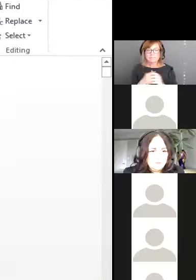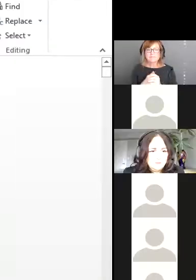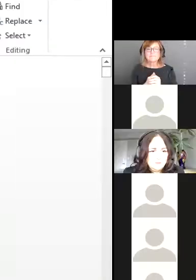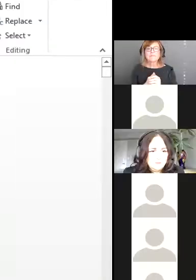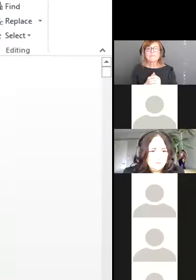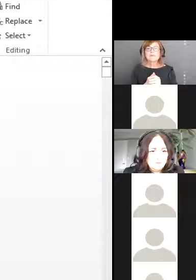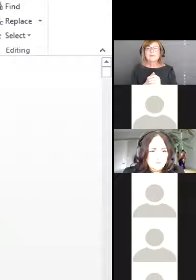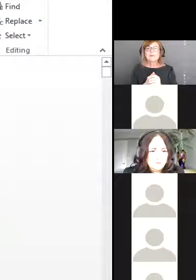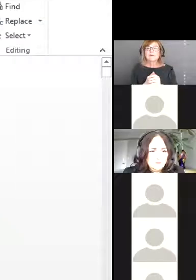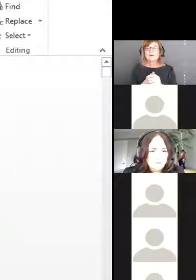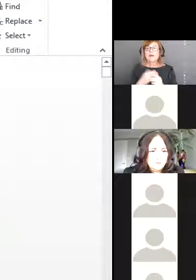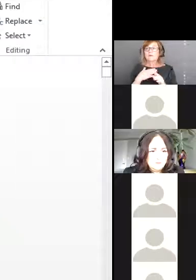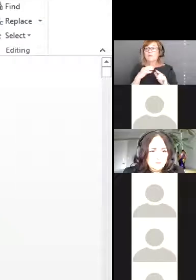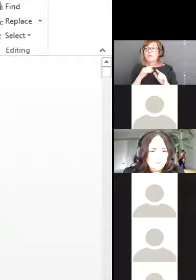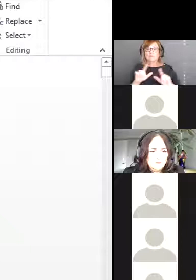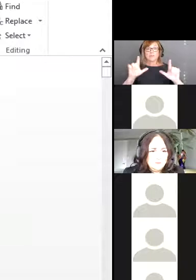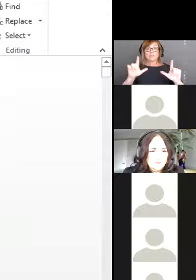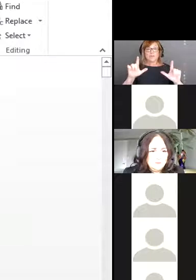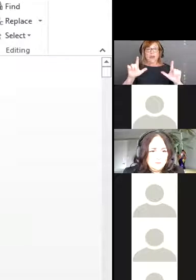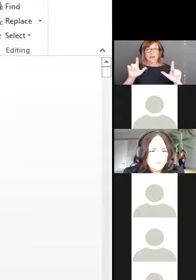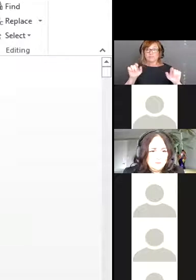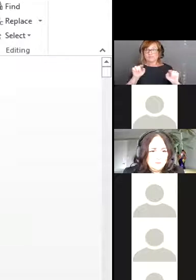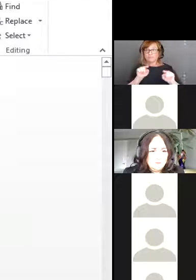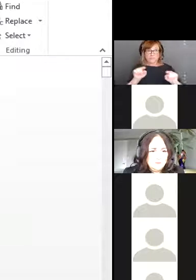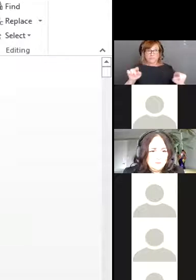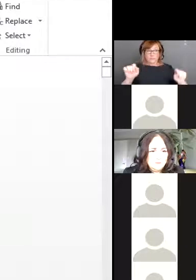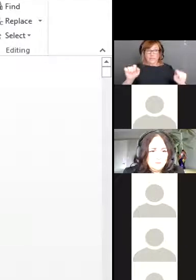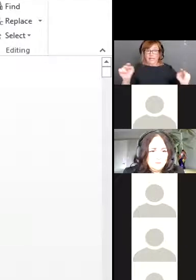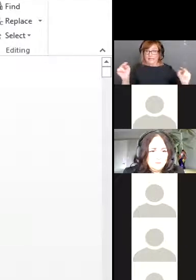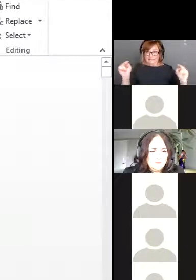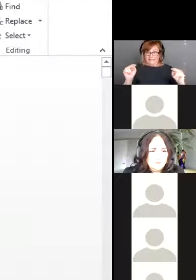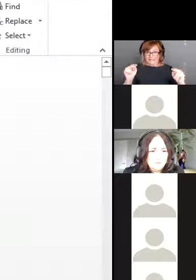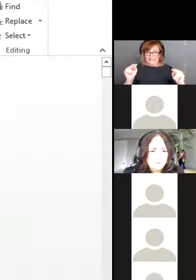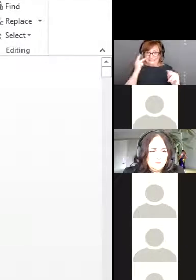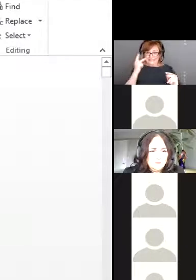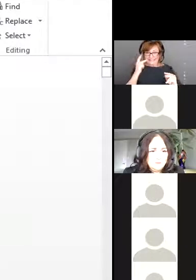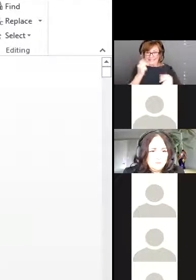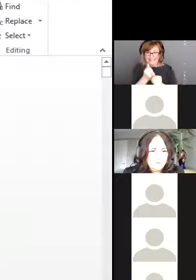So I think my screen is viewable to everyone.